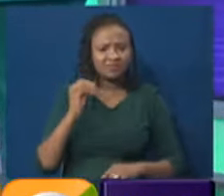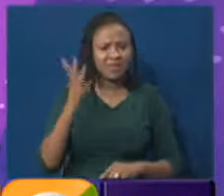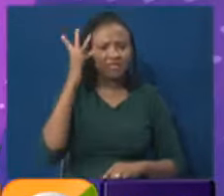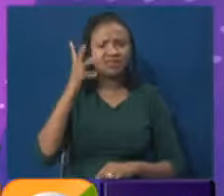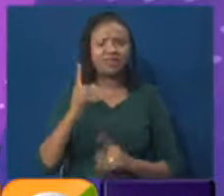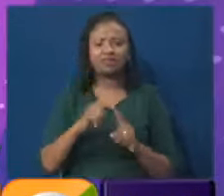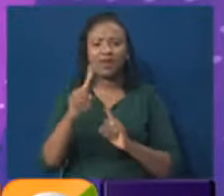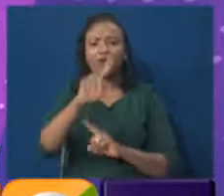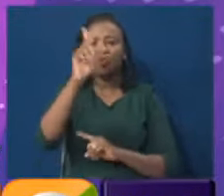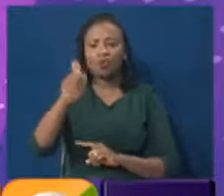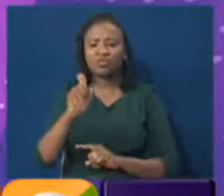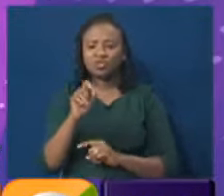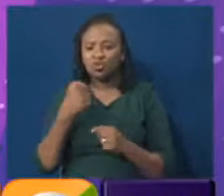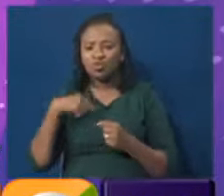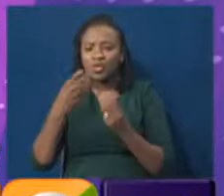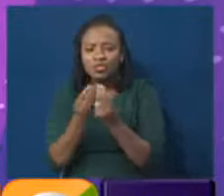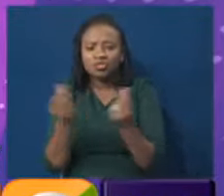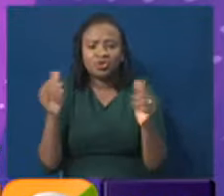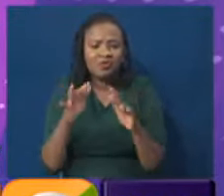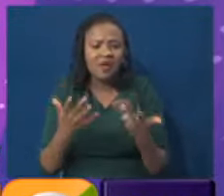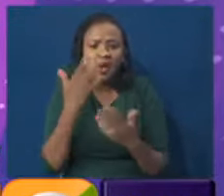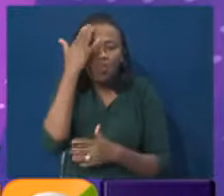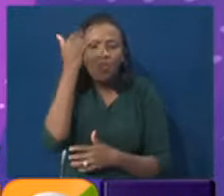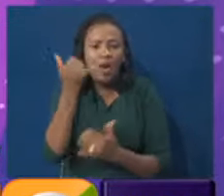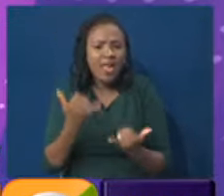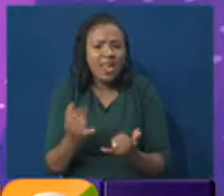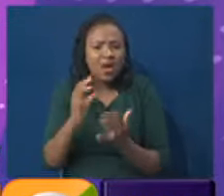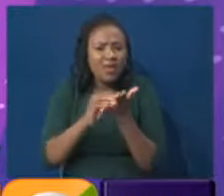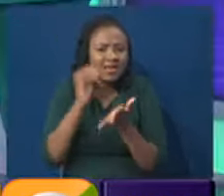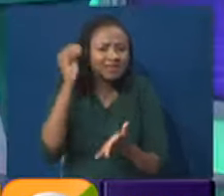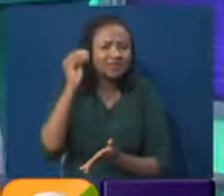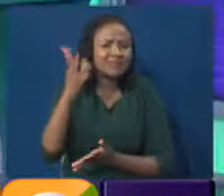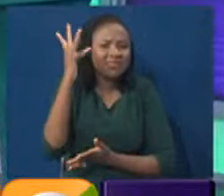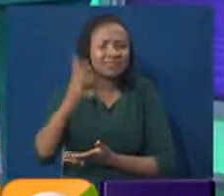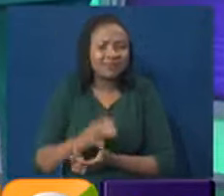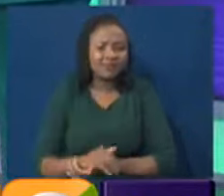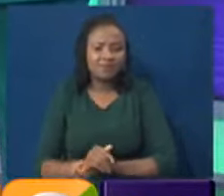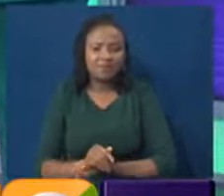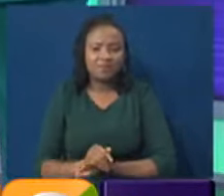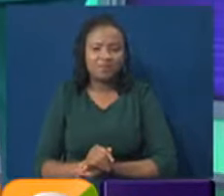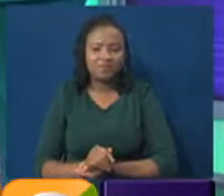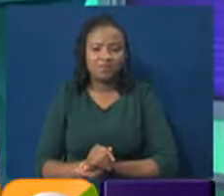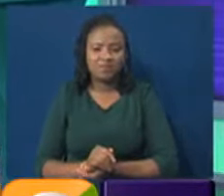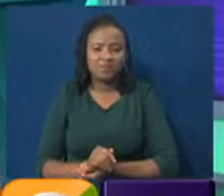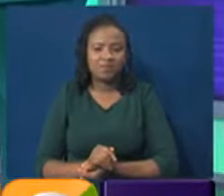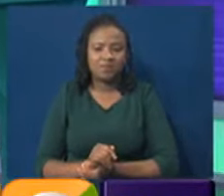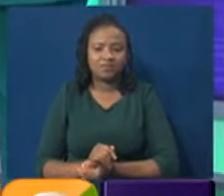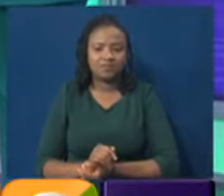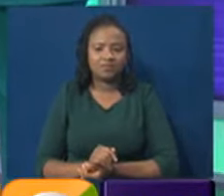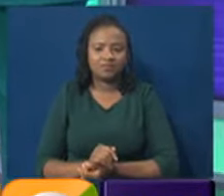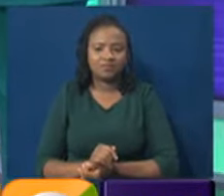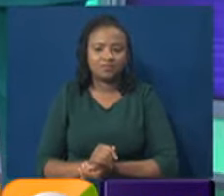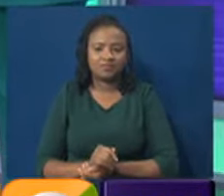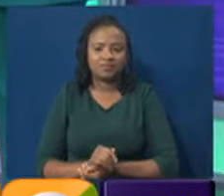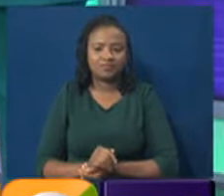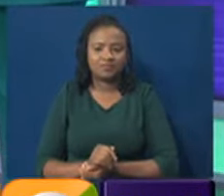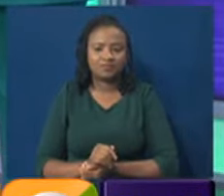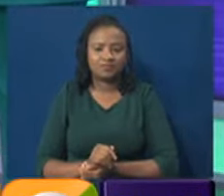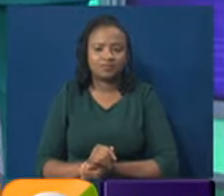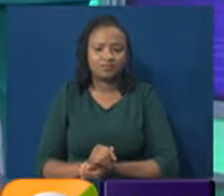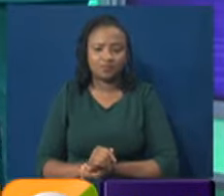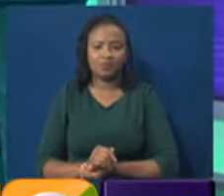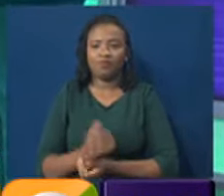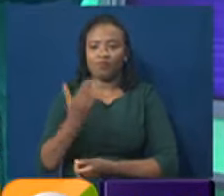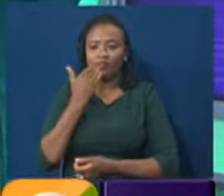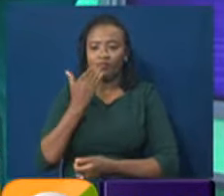dig deeper into those numbers? Why the cost of living now? Thank you, Victoria. We have asked the